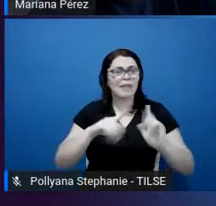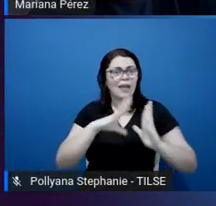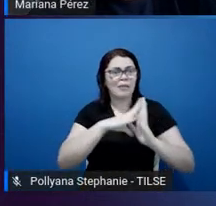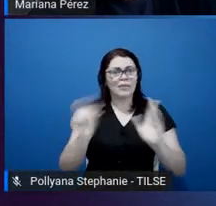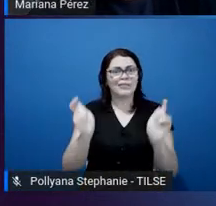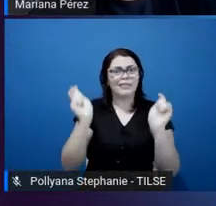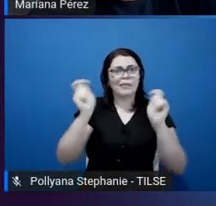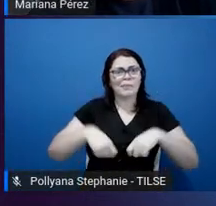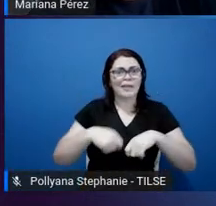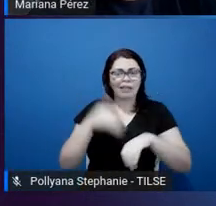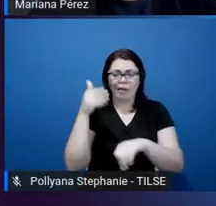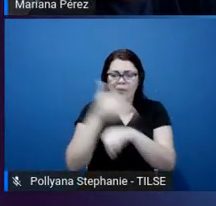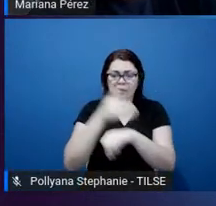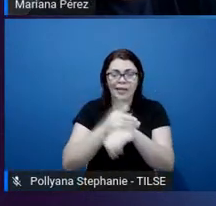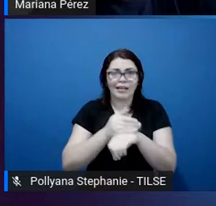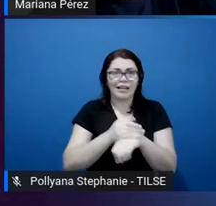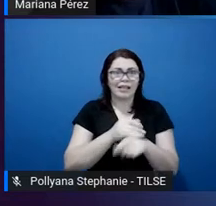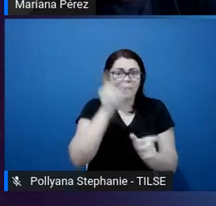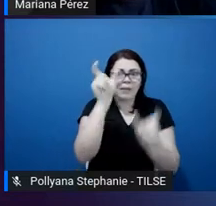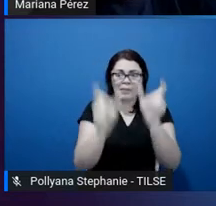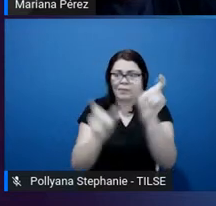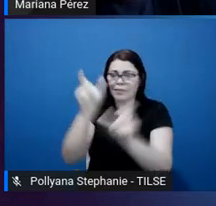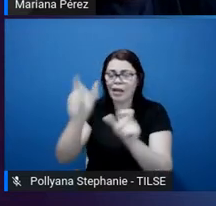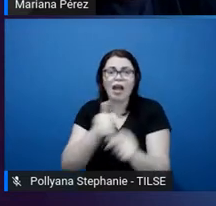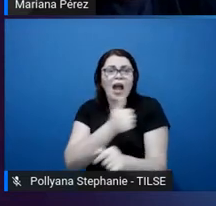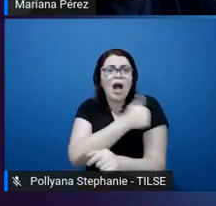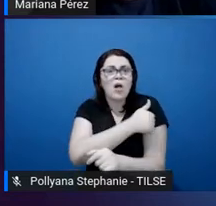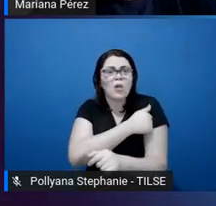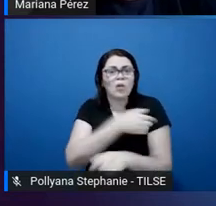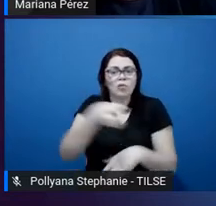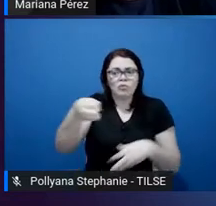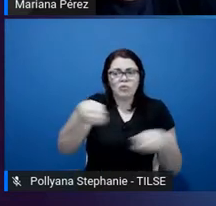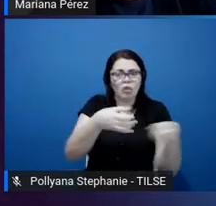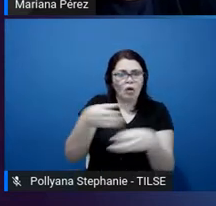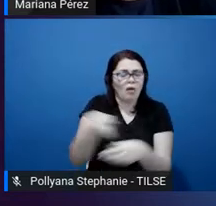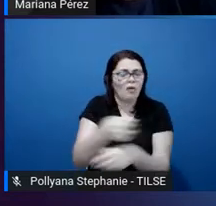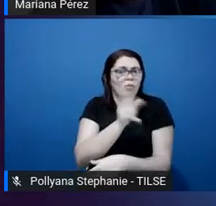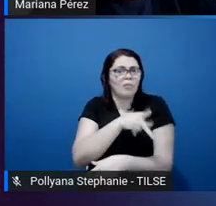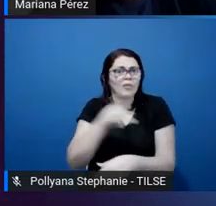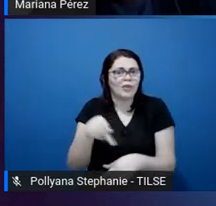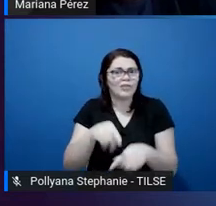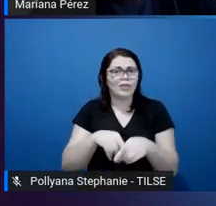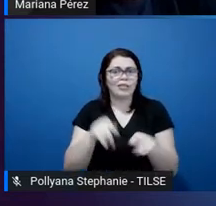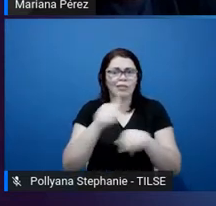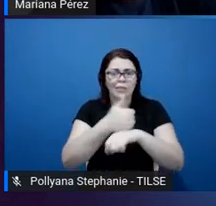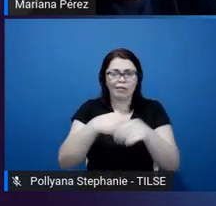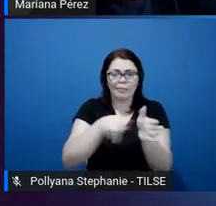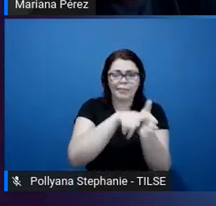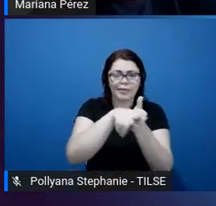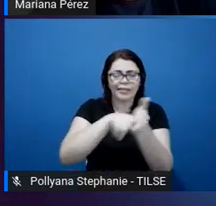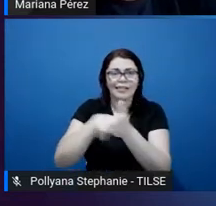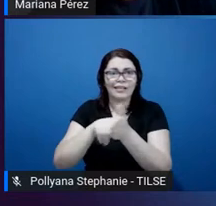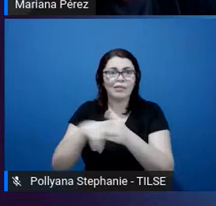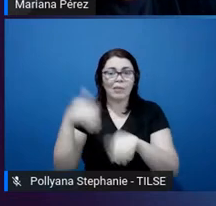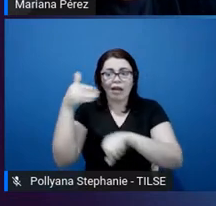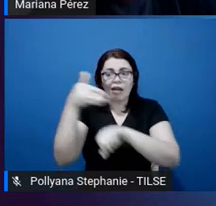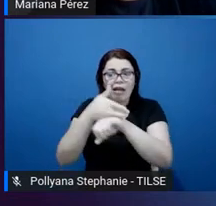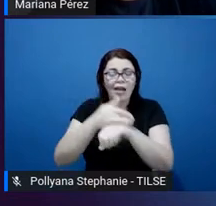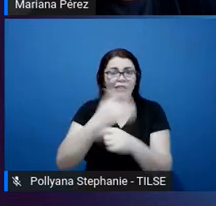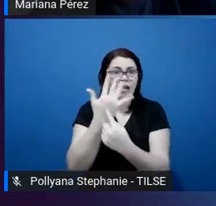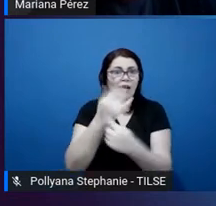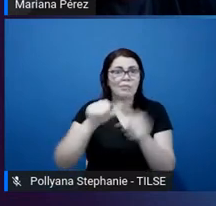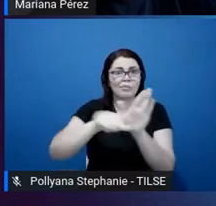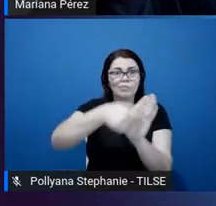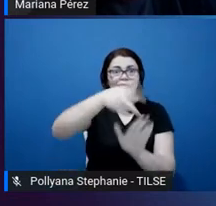the participation of new undergraduate students, teachers, professors, and researchers who are attending EPPI conference for the very